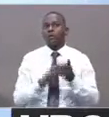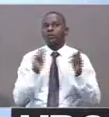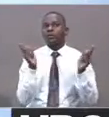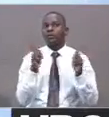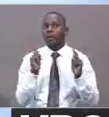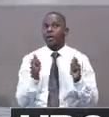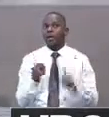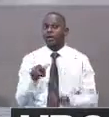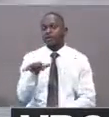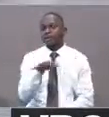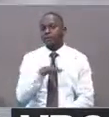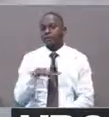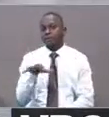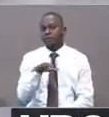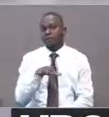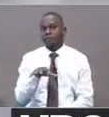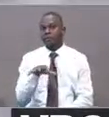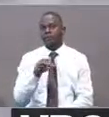City.